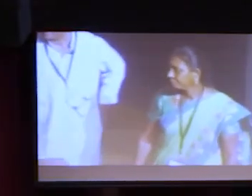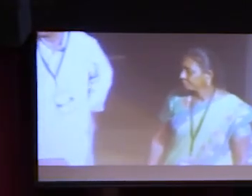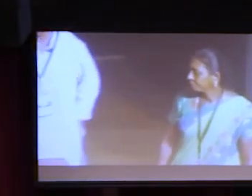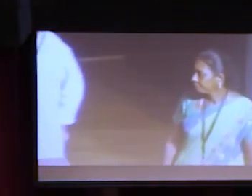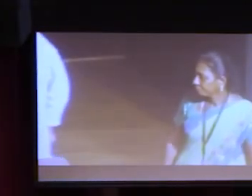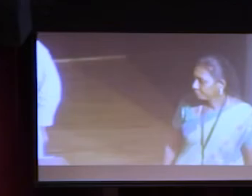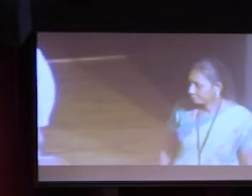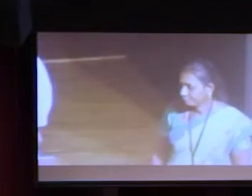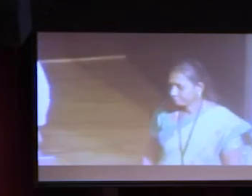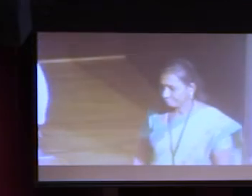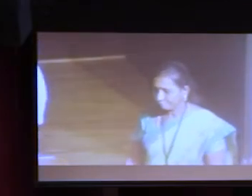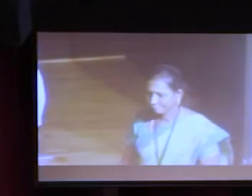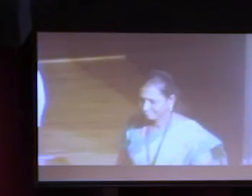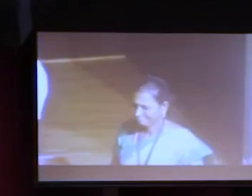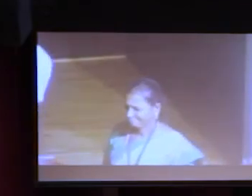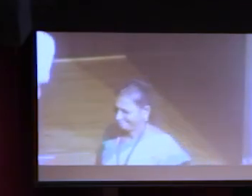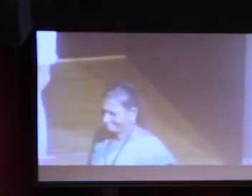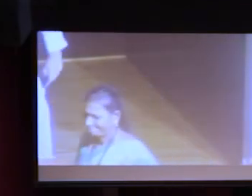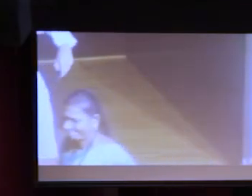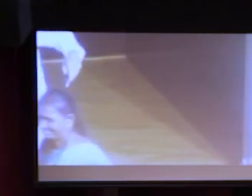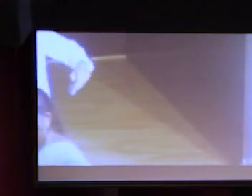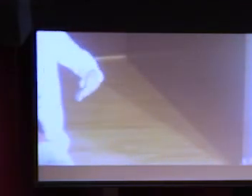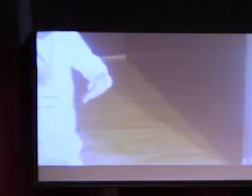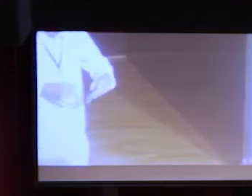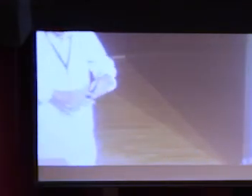It has to be some work also, so please ask him a question.